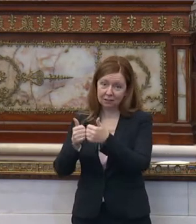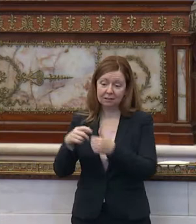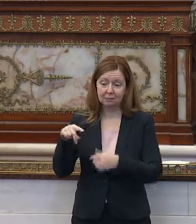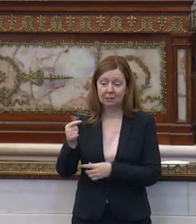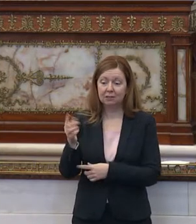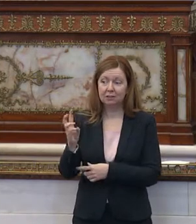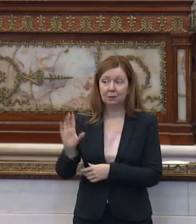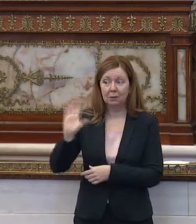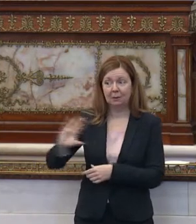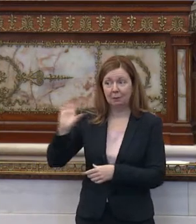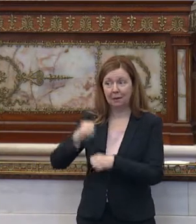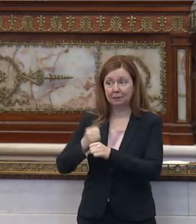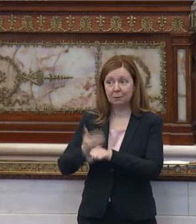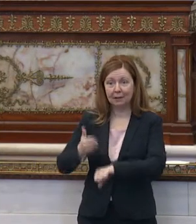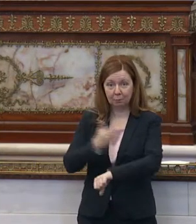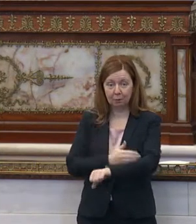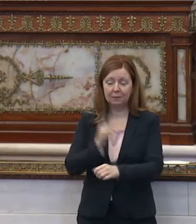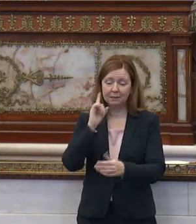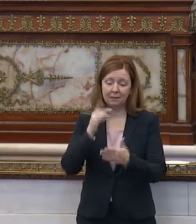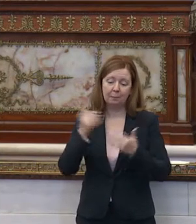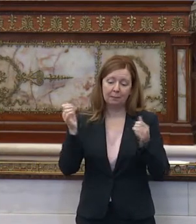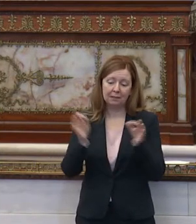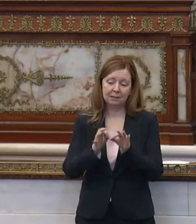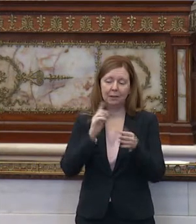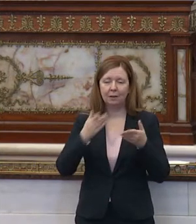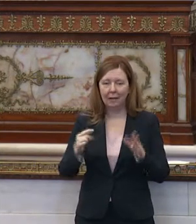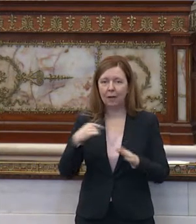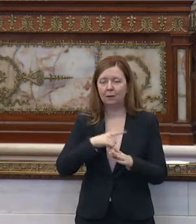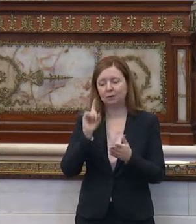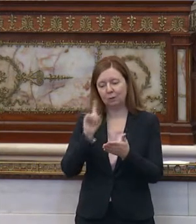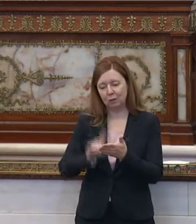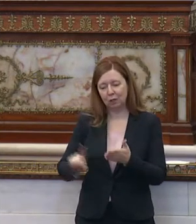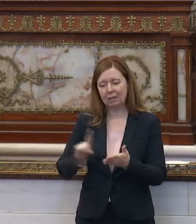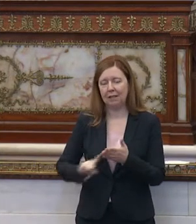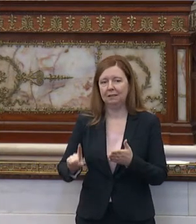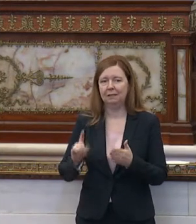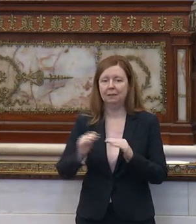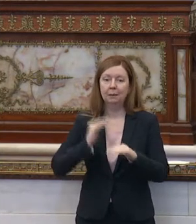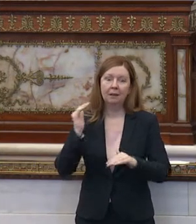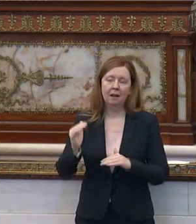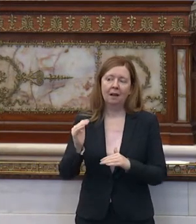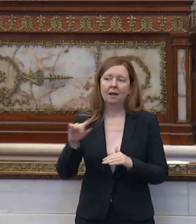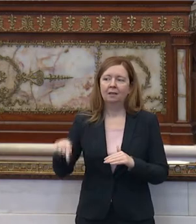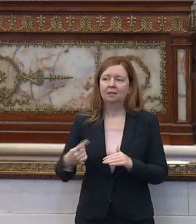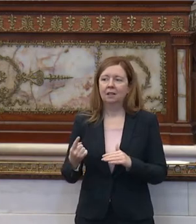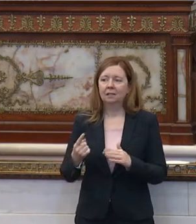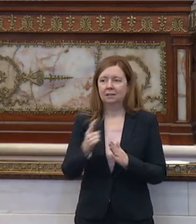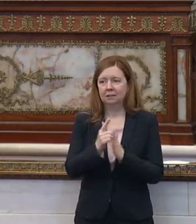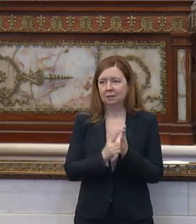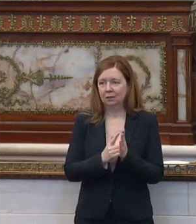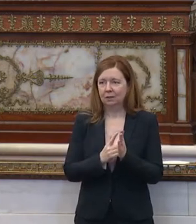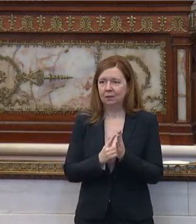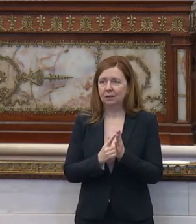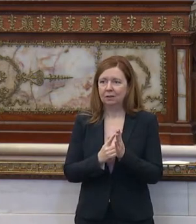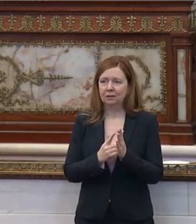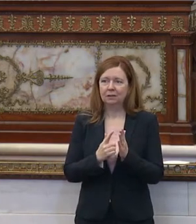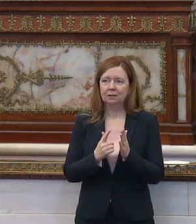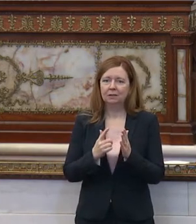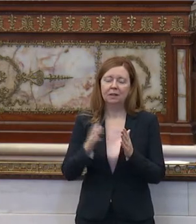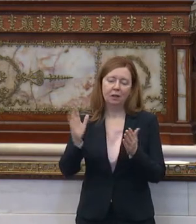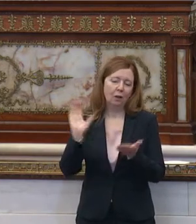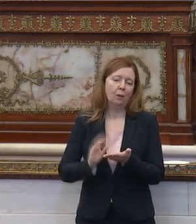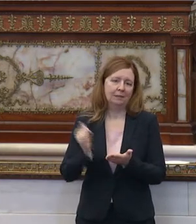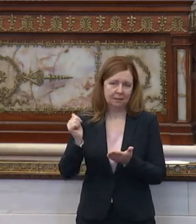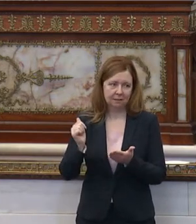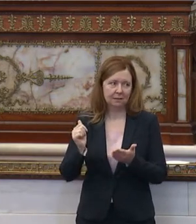past. We're making improvements. I think best value has allowed us to look at things beyond just the lowest responsible bidder, as well as